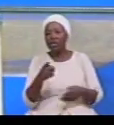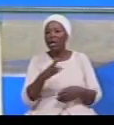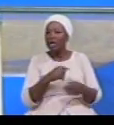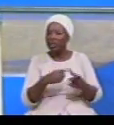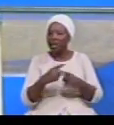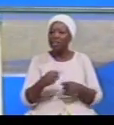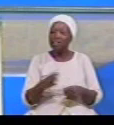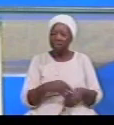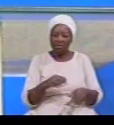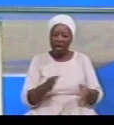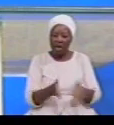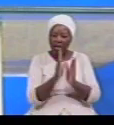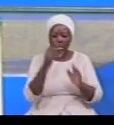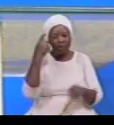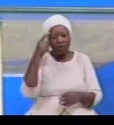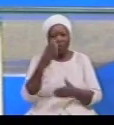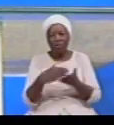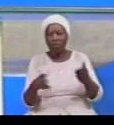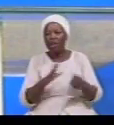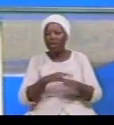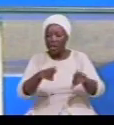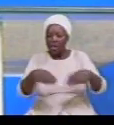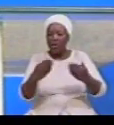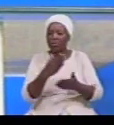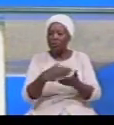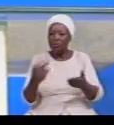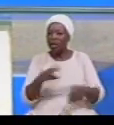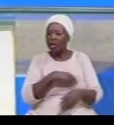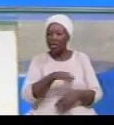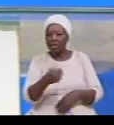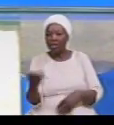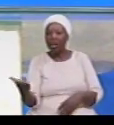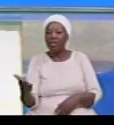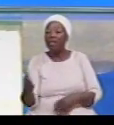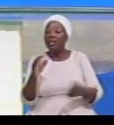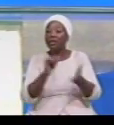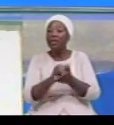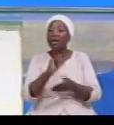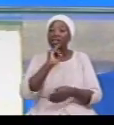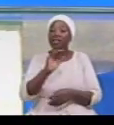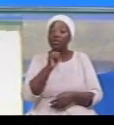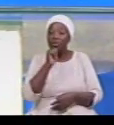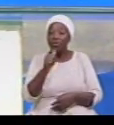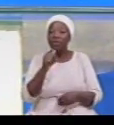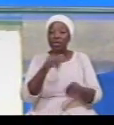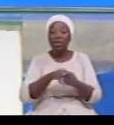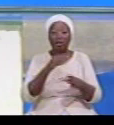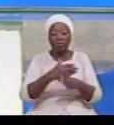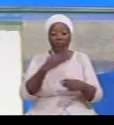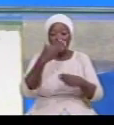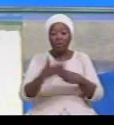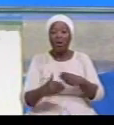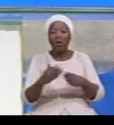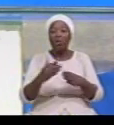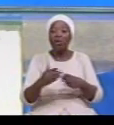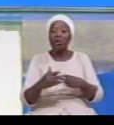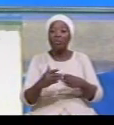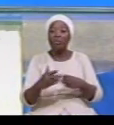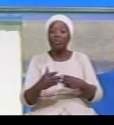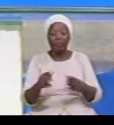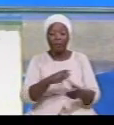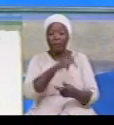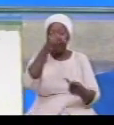propose something, if they deliver anything that is not in total, complete,